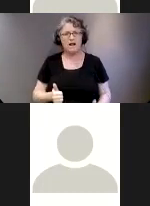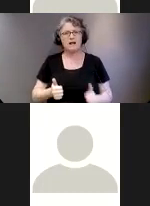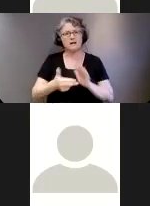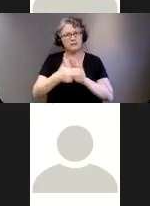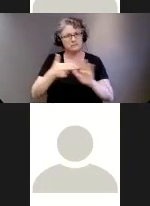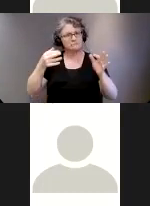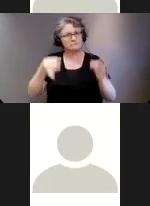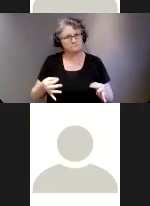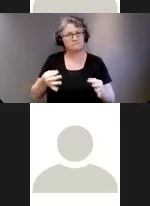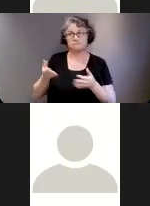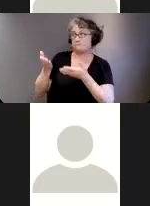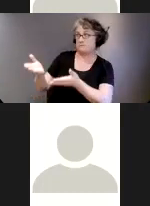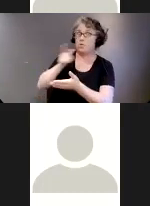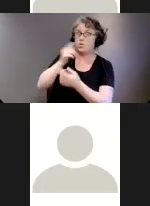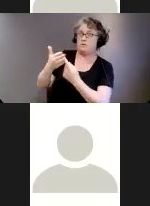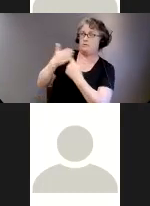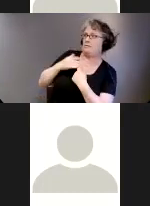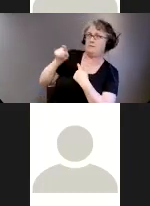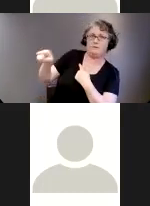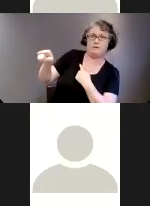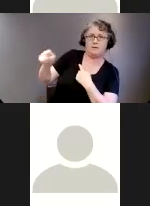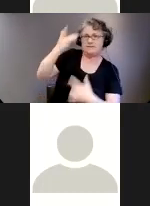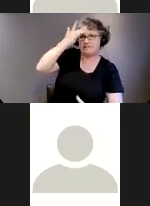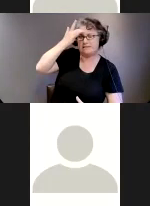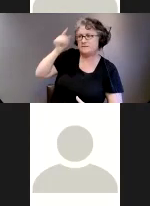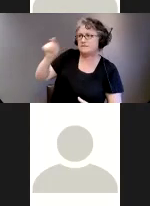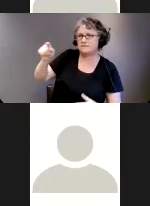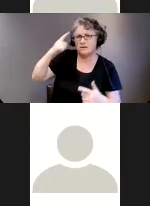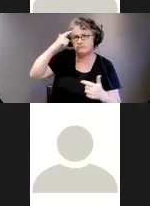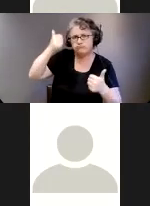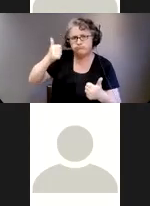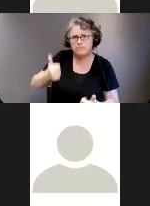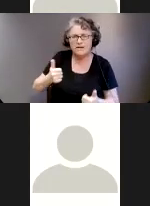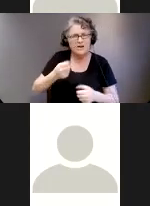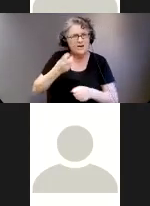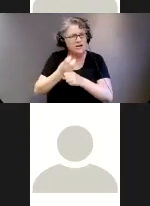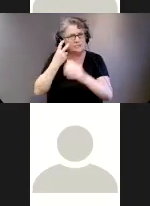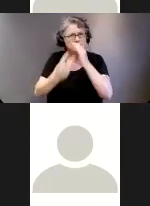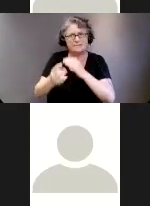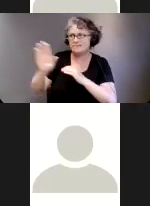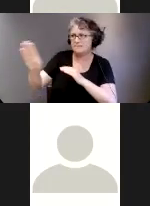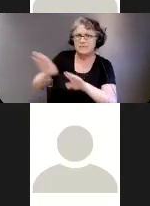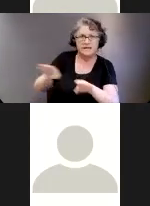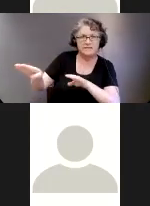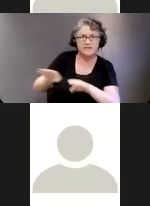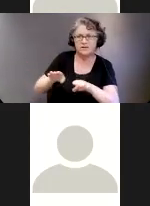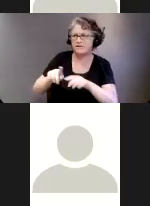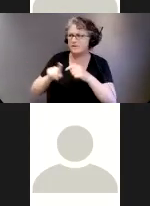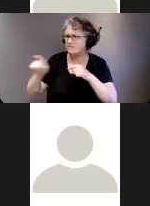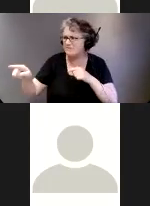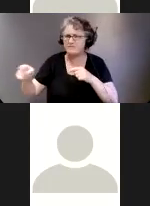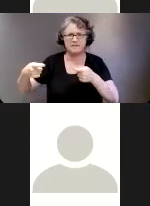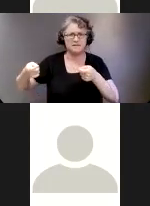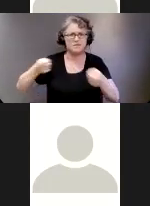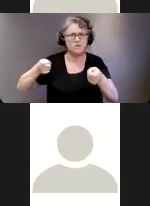the perpetrator, it's very difficult to determine what abusive behaviors are coming from power and